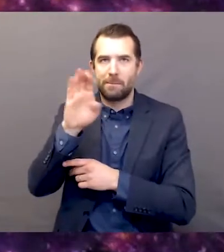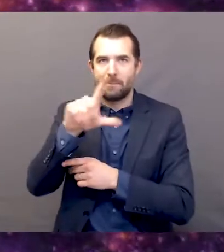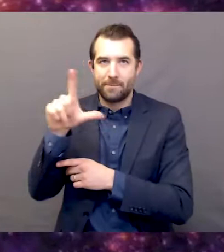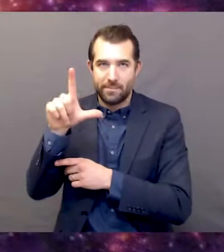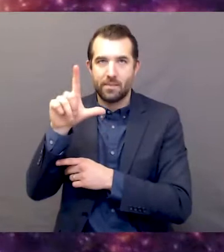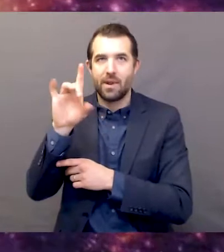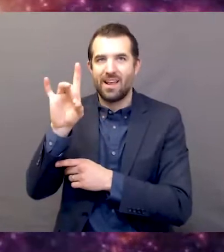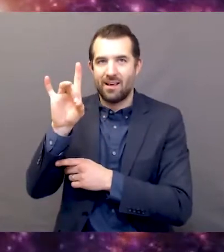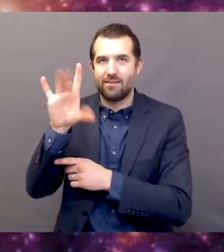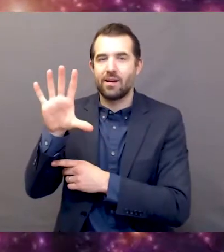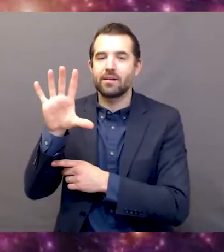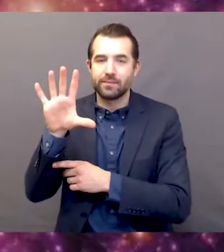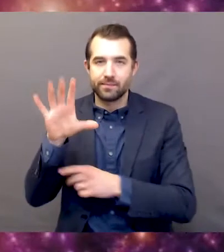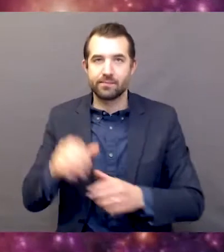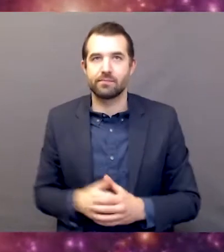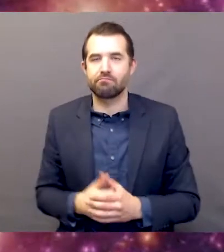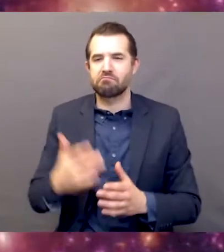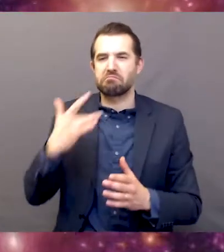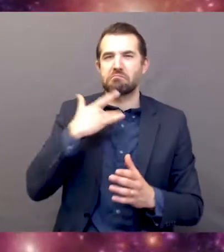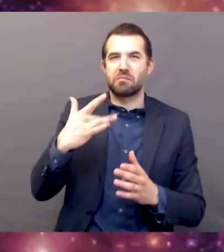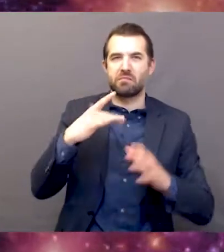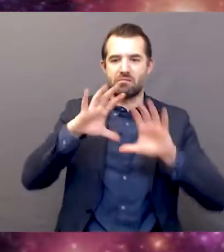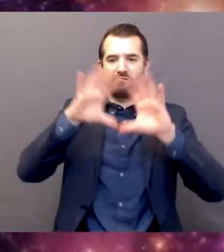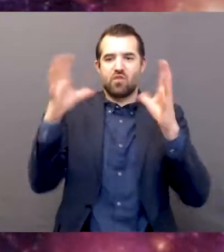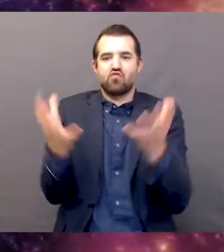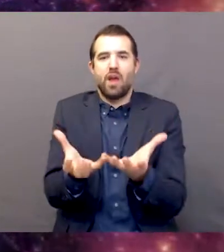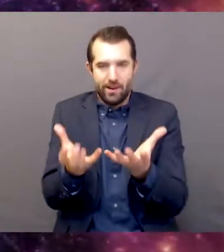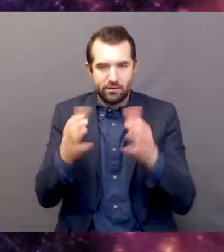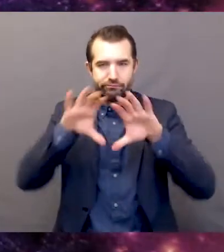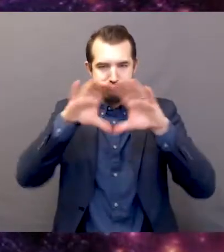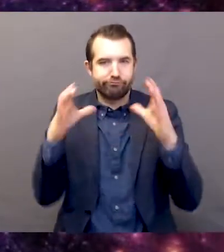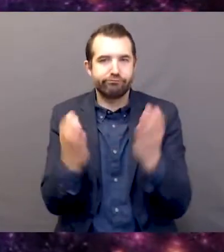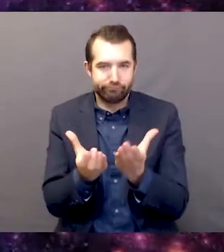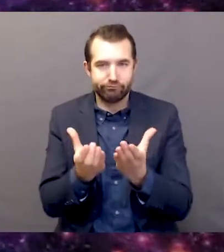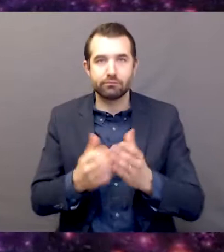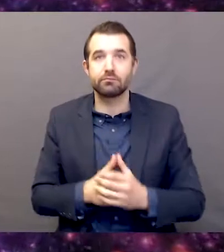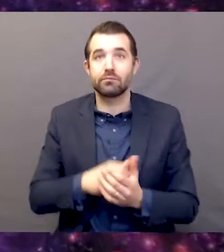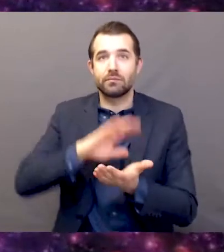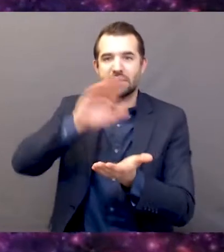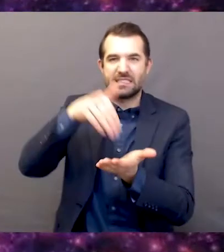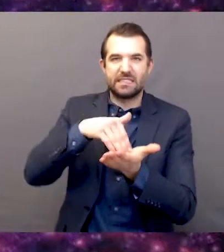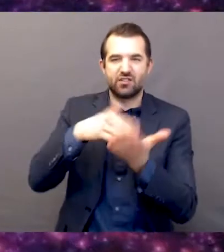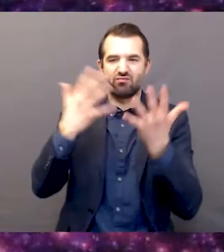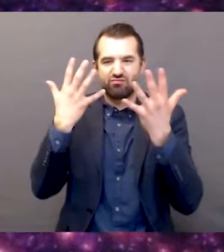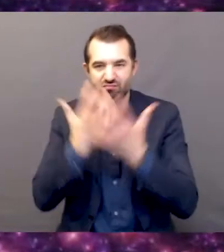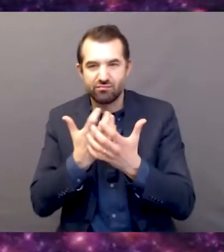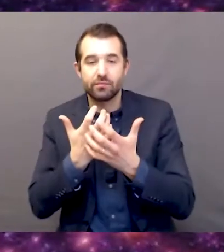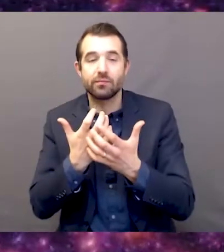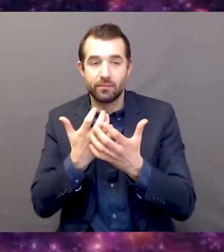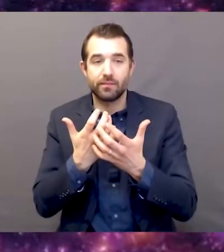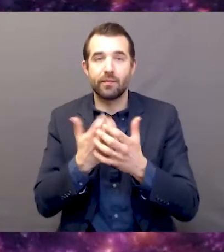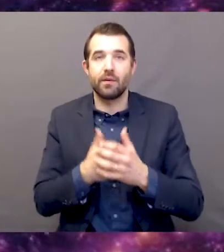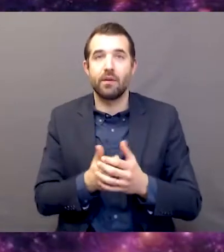They're often very round, quite round. You see that here. They're denser and X-ray brighter at their center. These